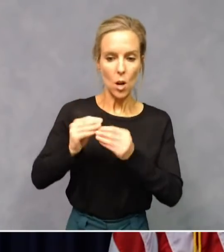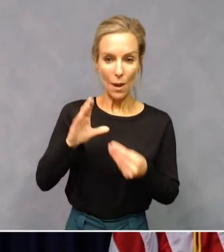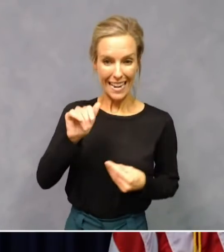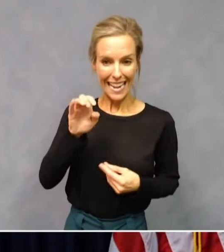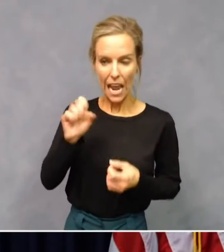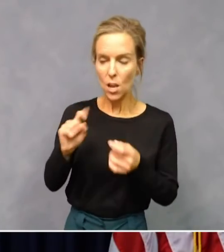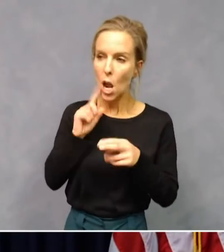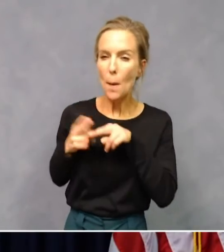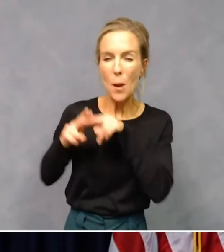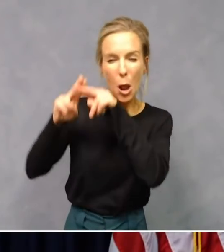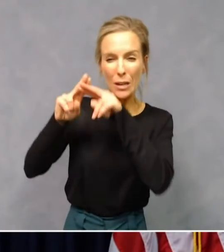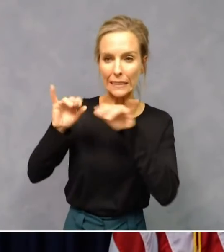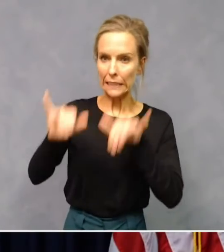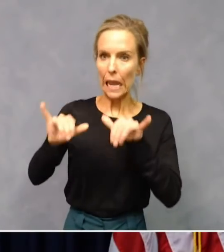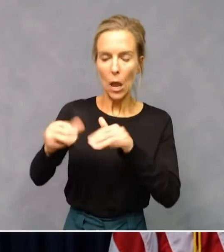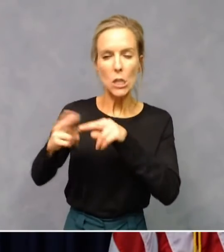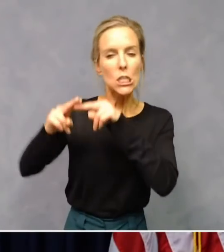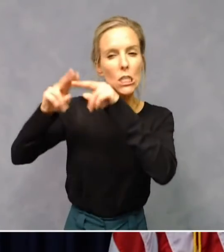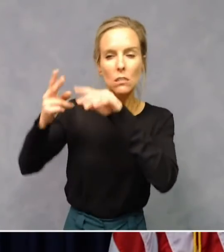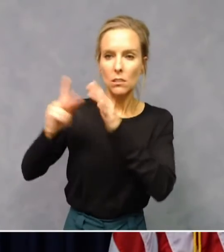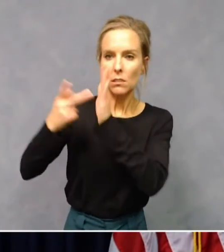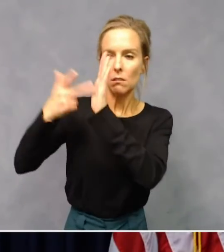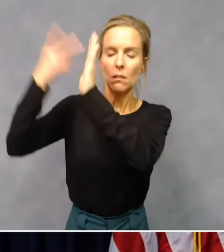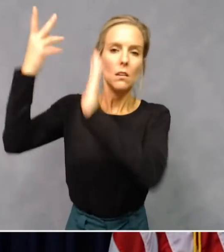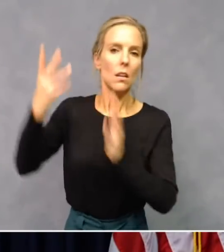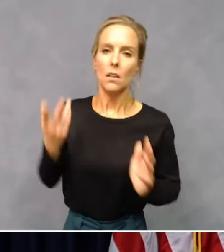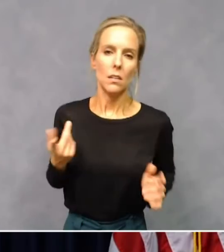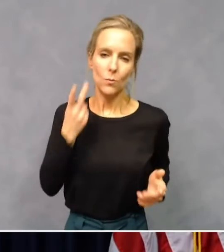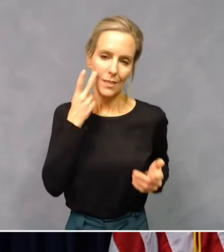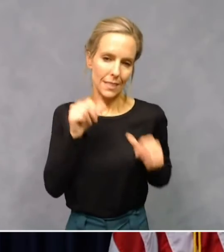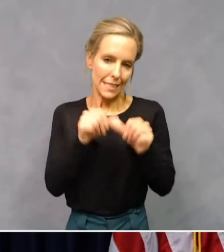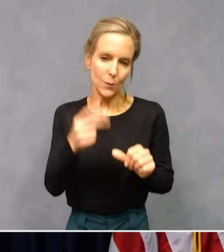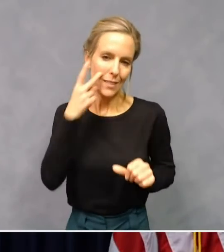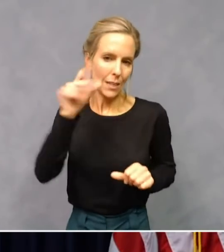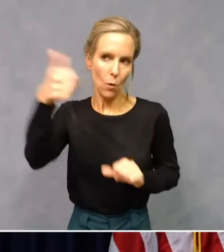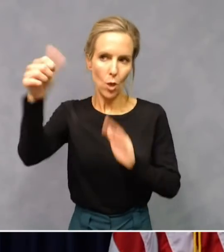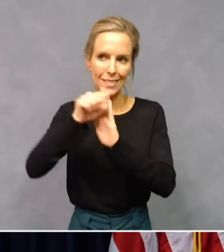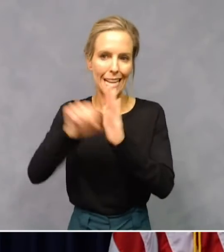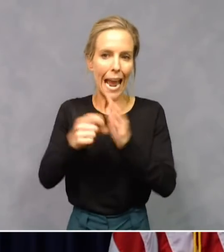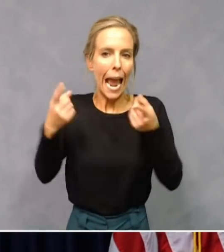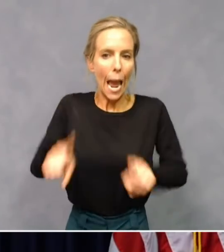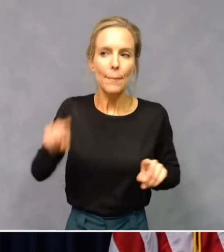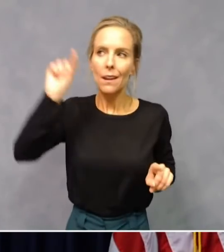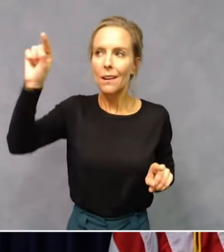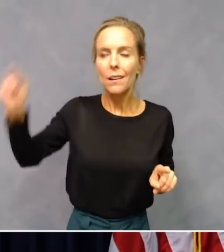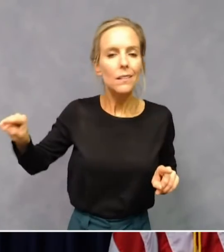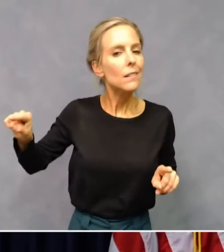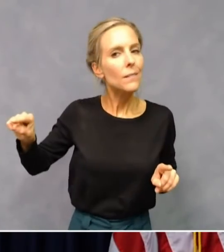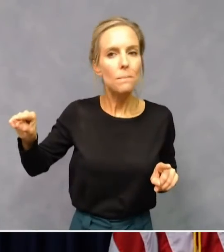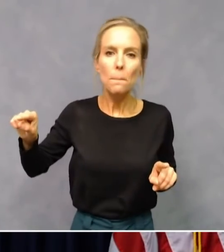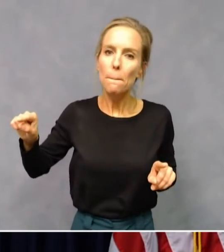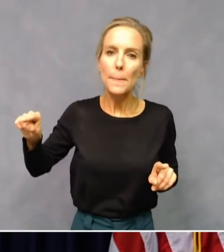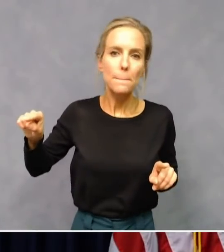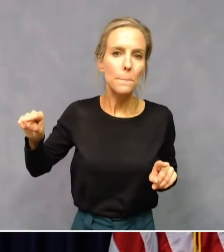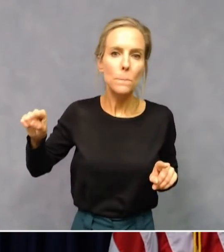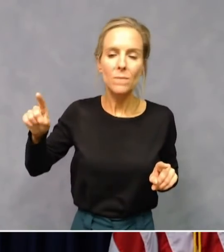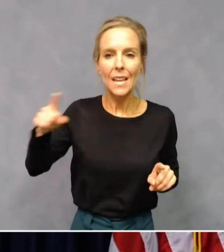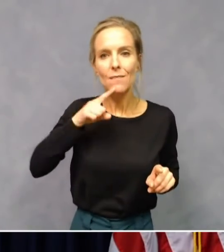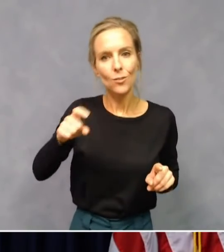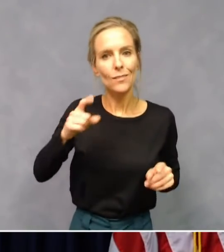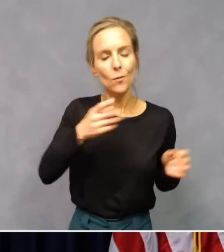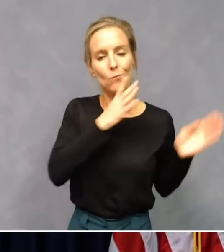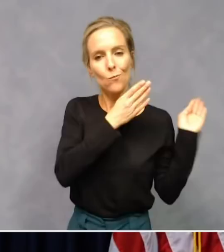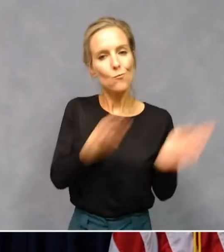now we're going to see what we see in other states where they pull up the refrigeration trucks. And I